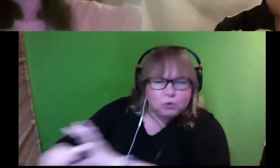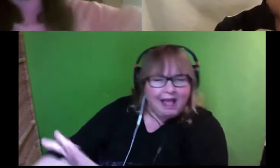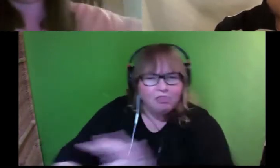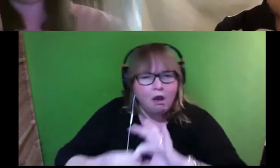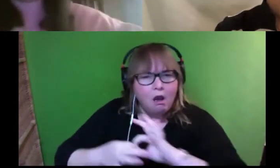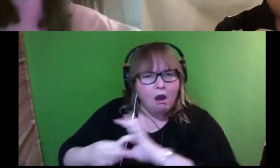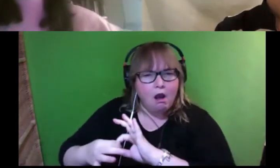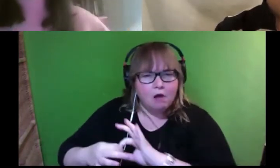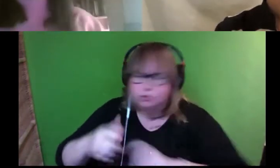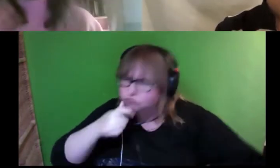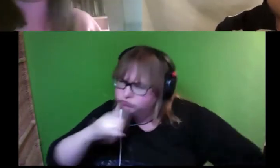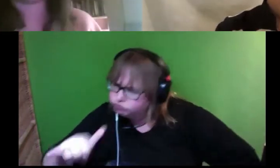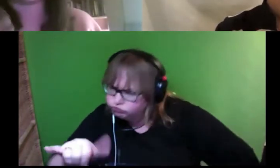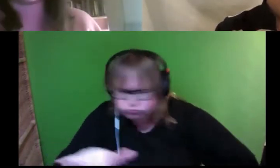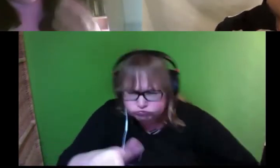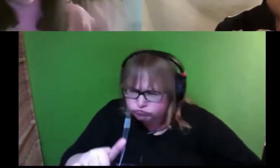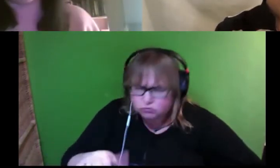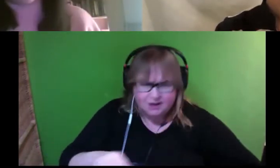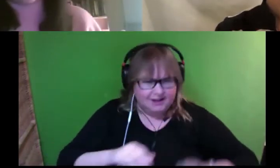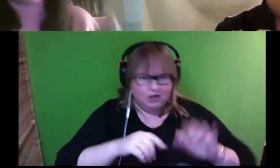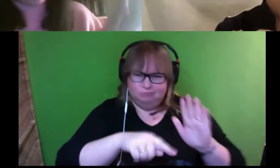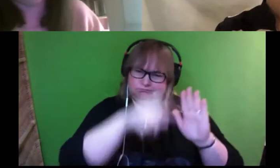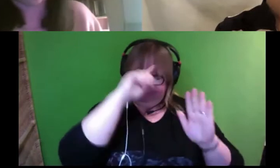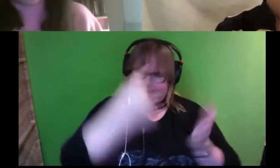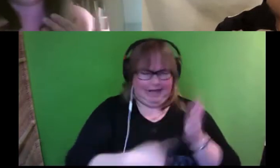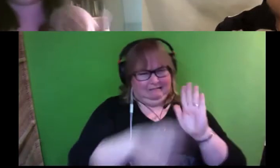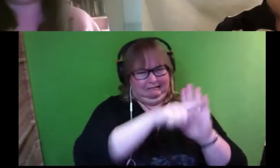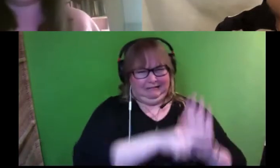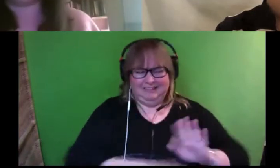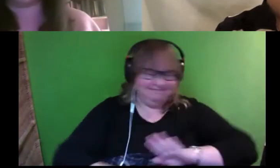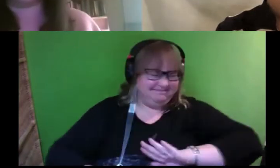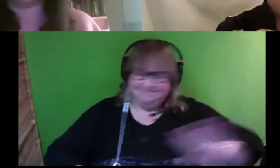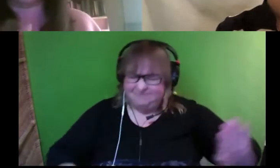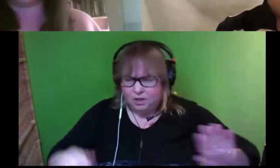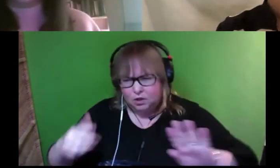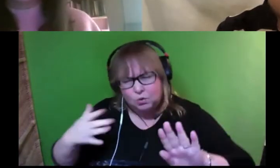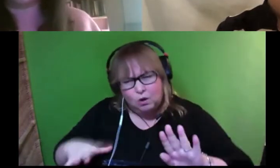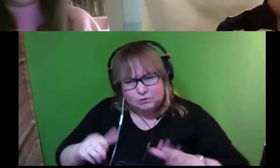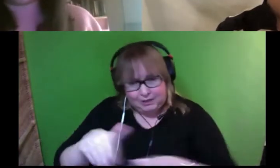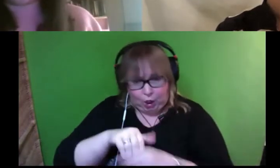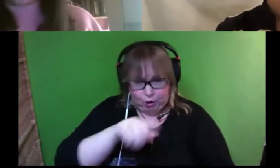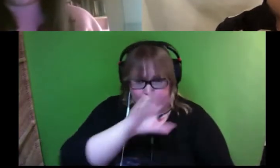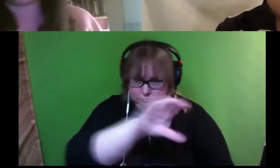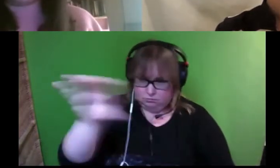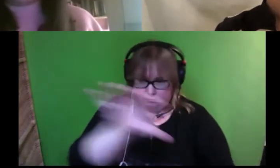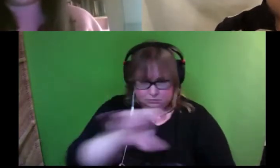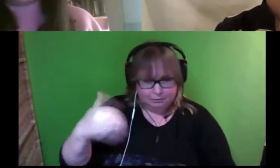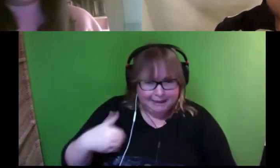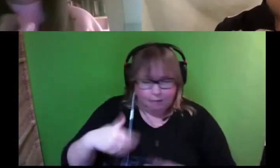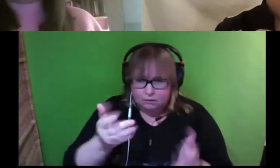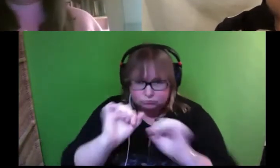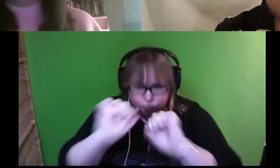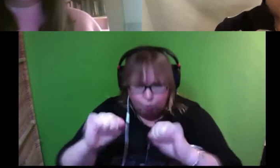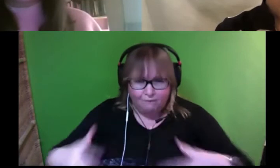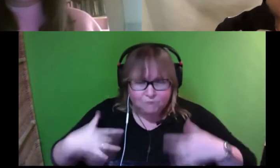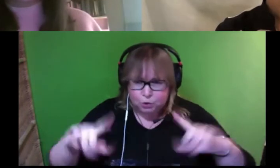potentially include you all in this process to kind of help us think further in this process. And yeah,